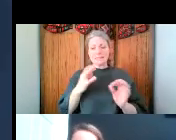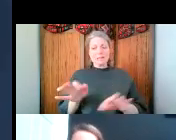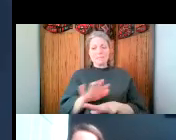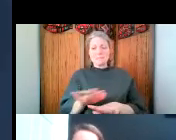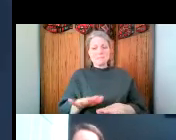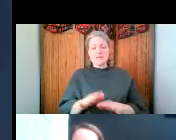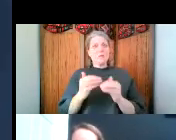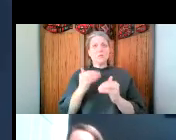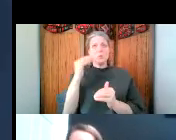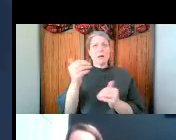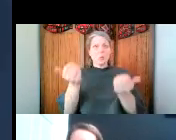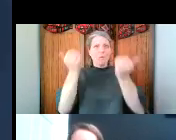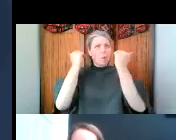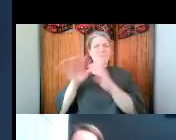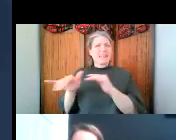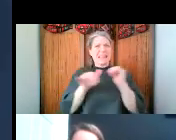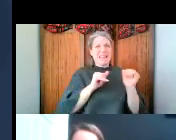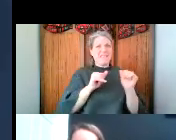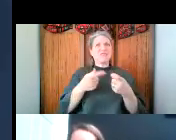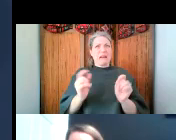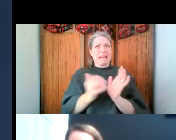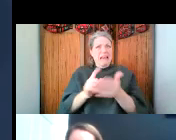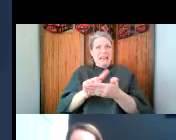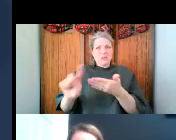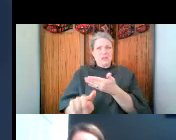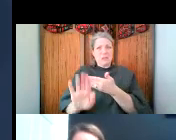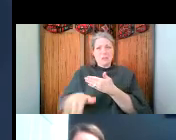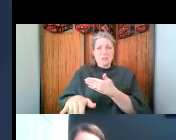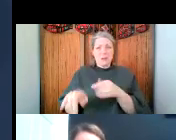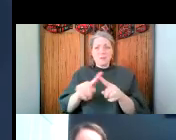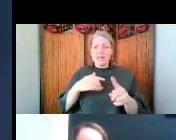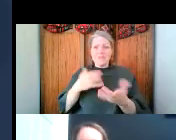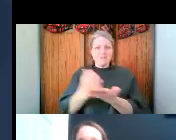too difficult. So you're just going to try again next week before the session has started.